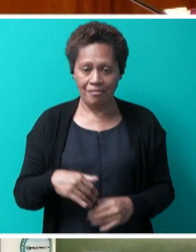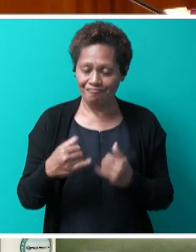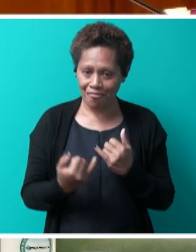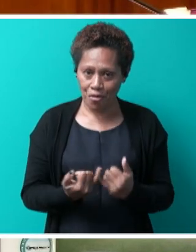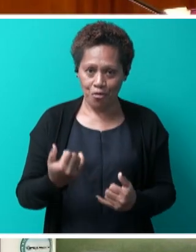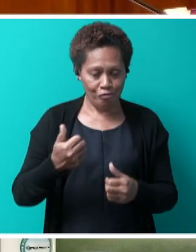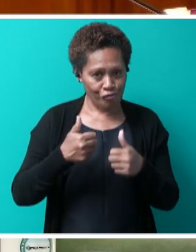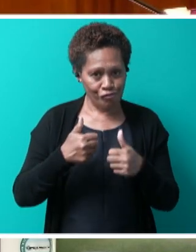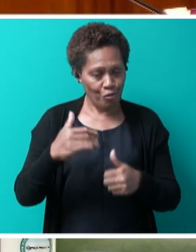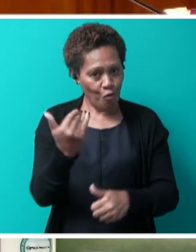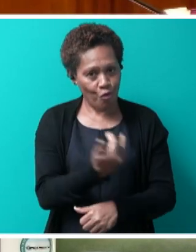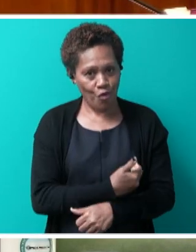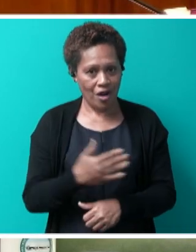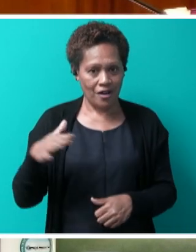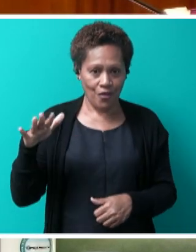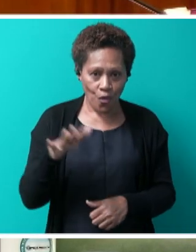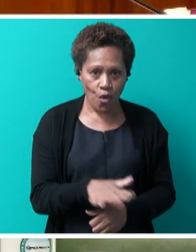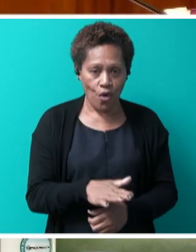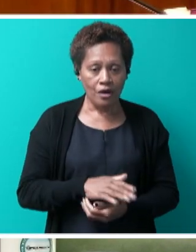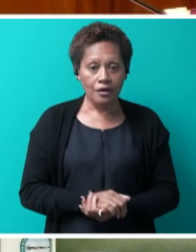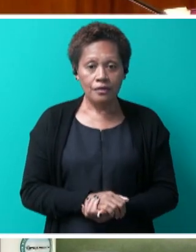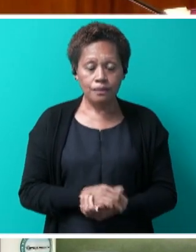all. Madam Deputy Speaker,